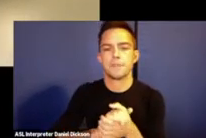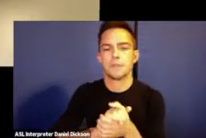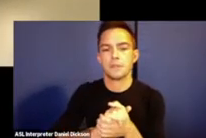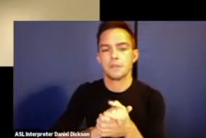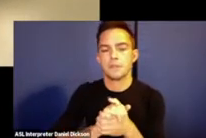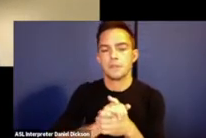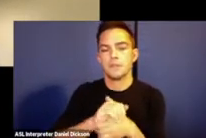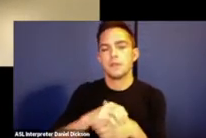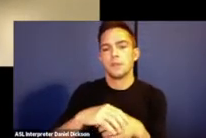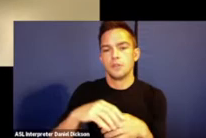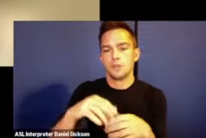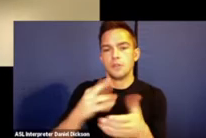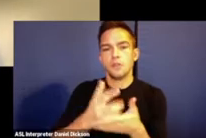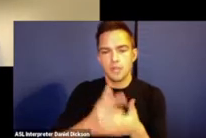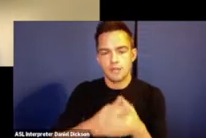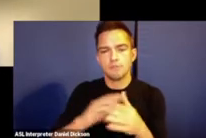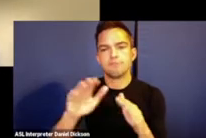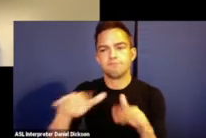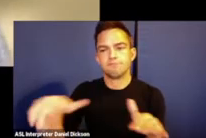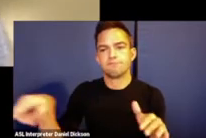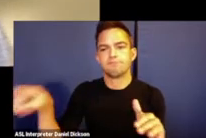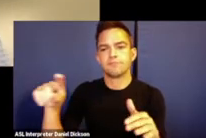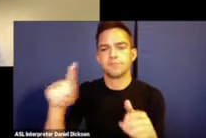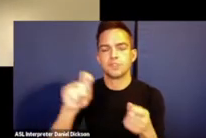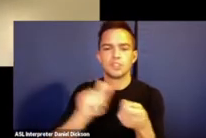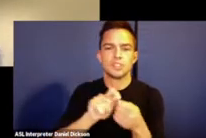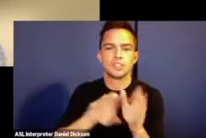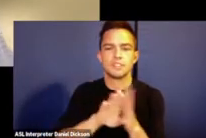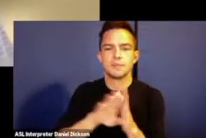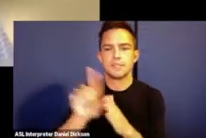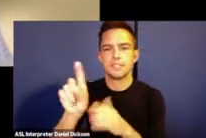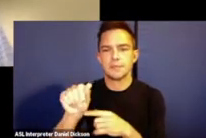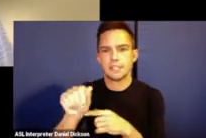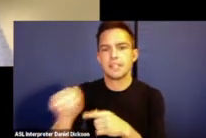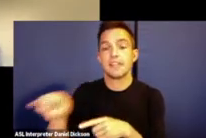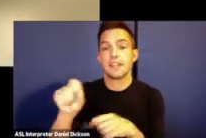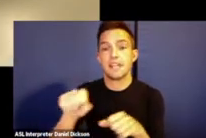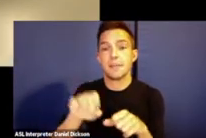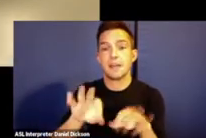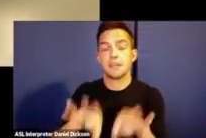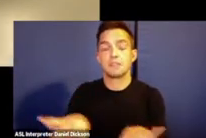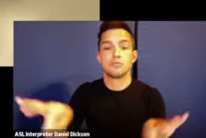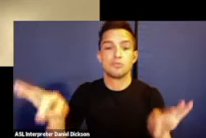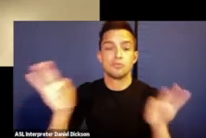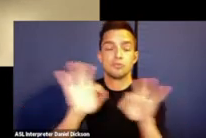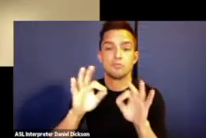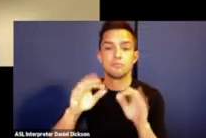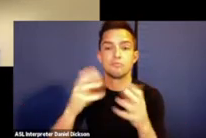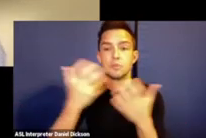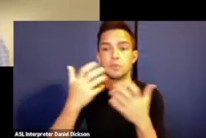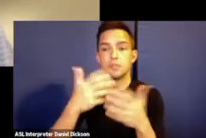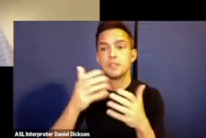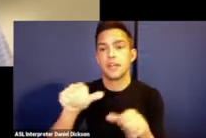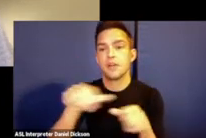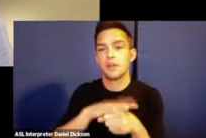and habilitation for children with certain developmental disabilities can be a crucially, crucially important area of work as